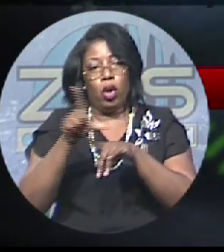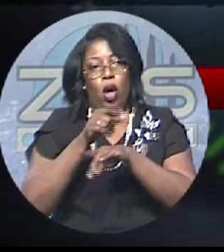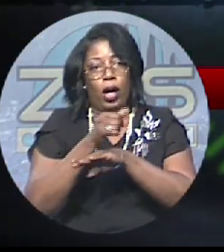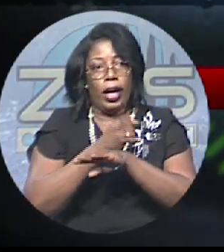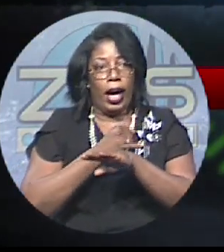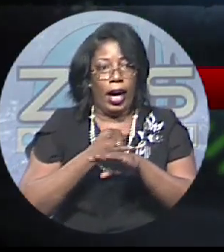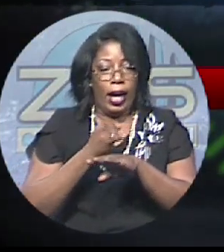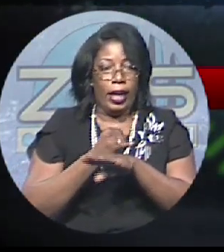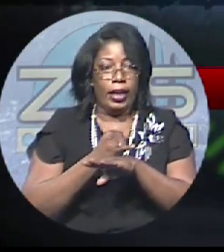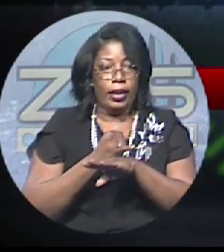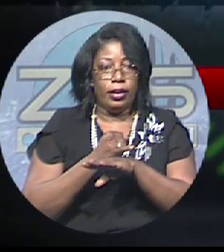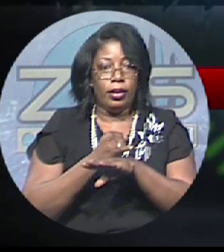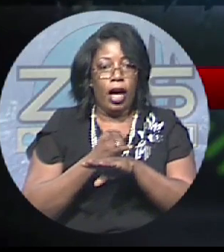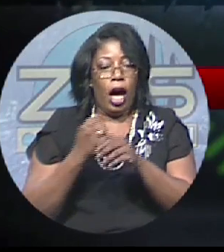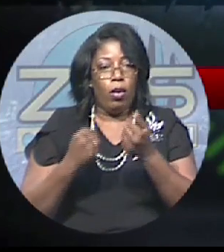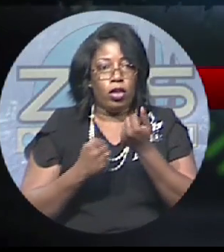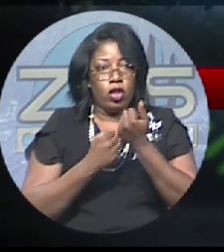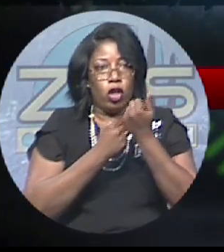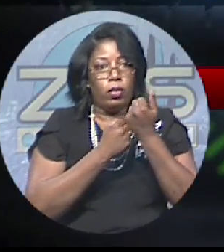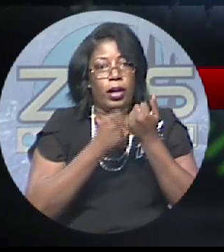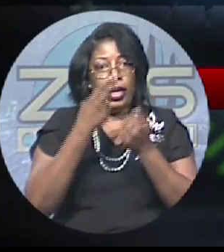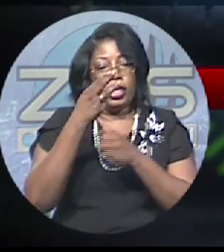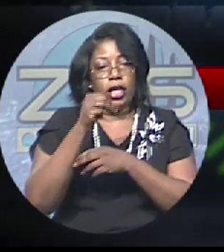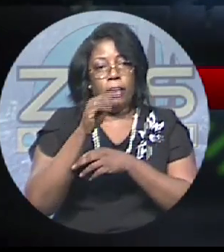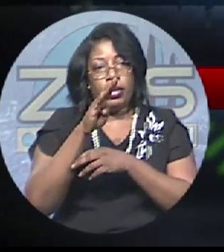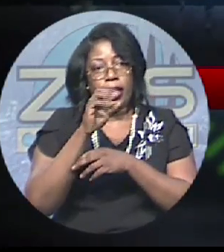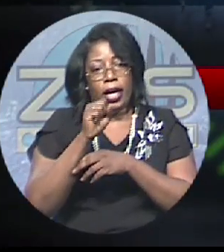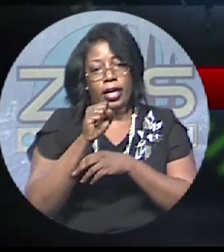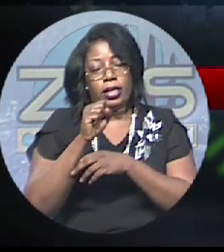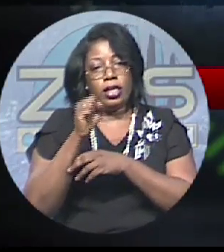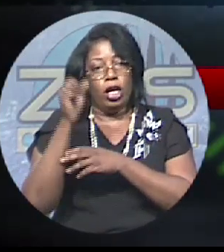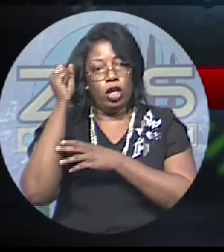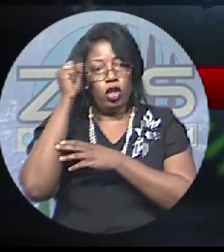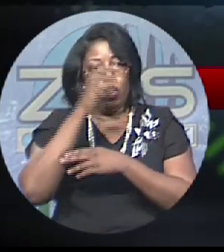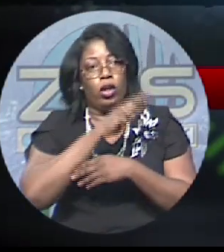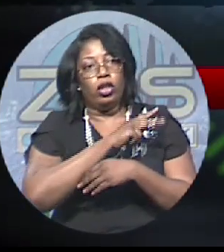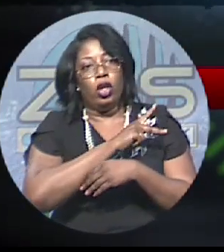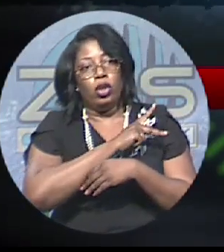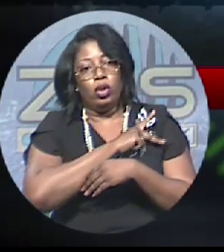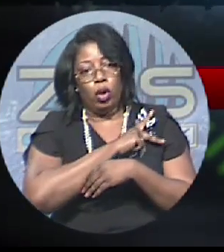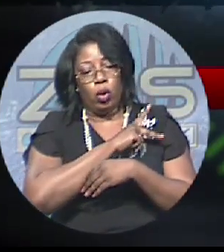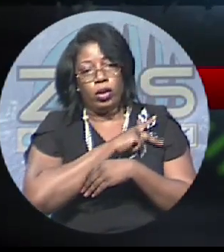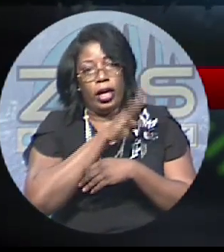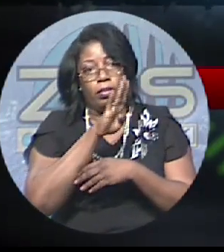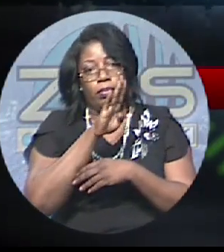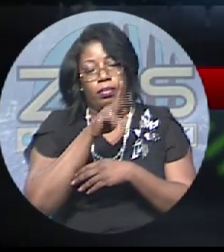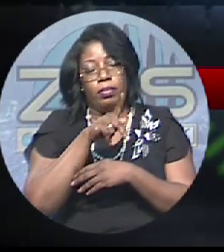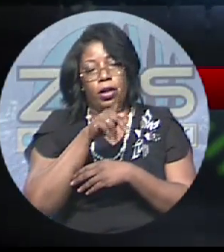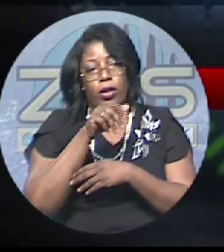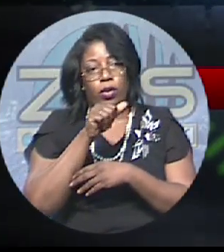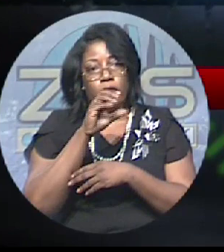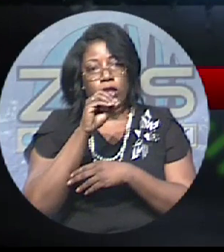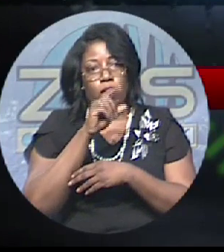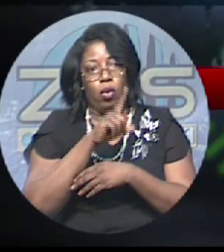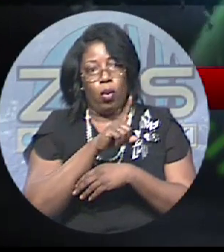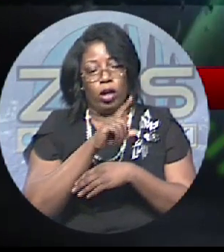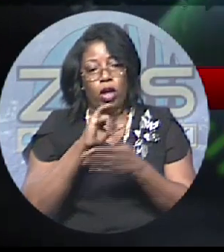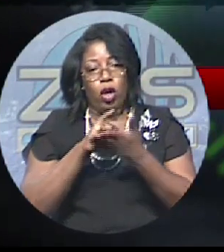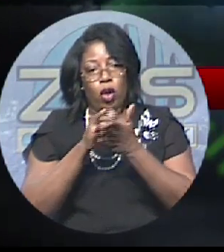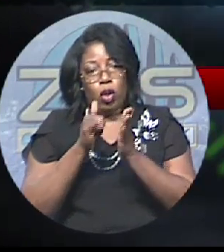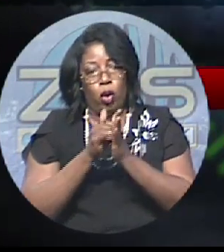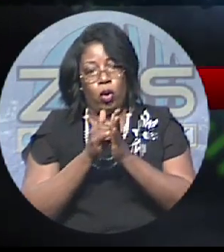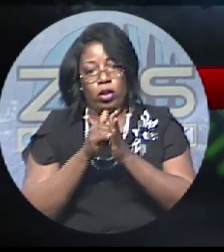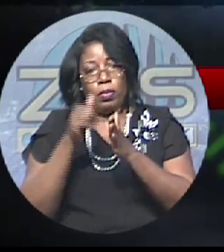Island, and will be supported by the HMBS Sir Derwood Knowles and patrol craft P301. Those will